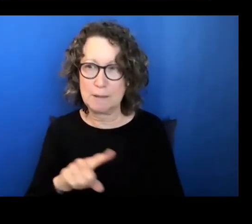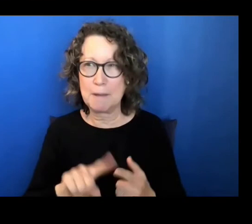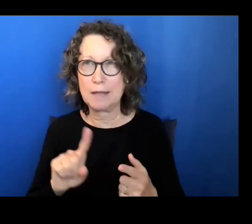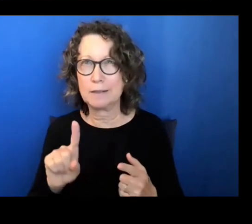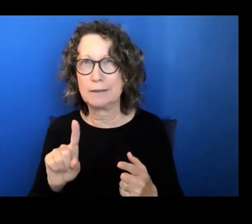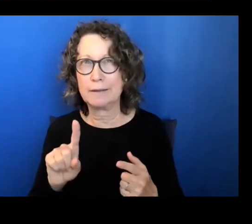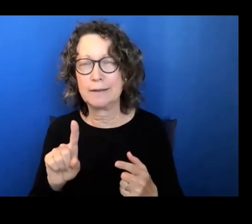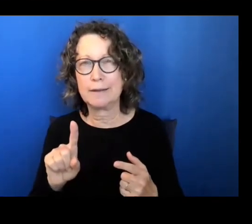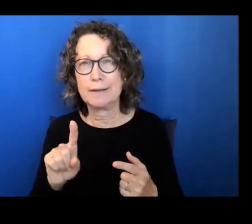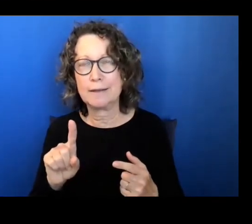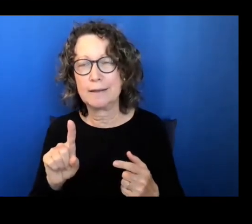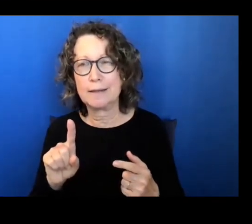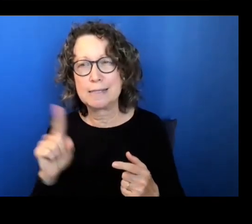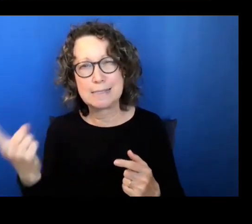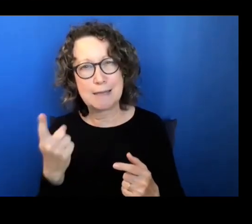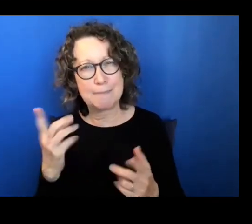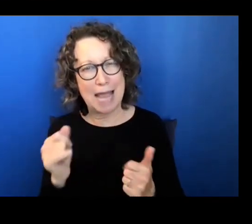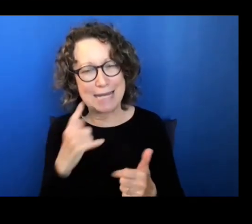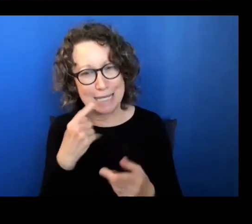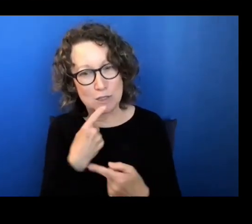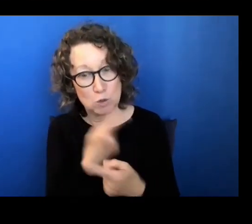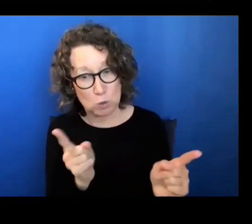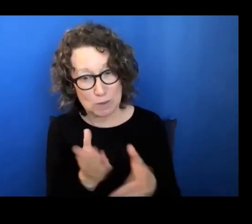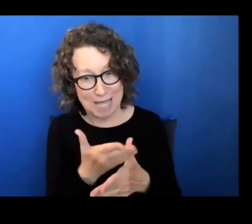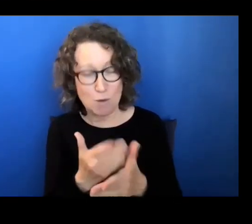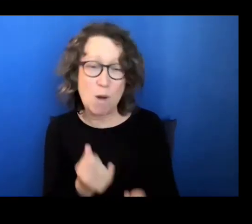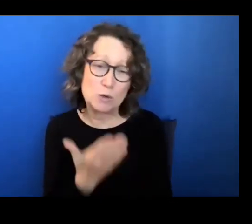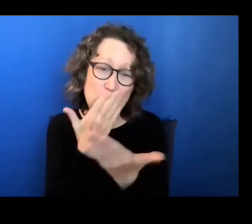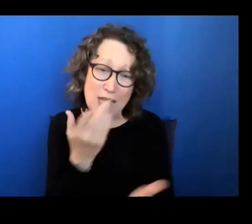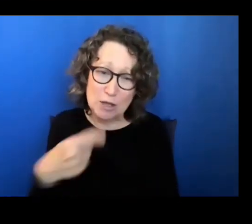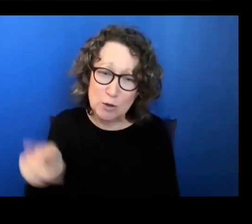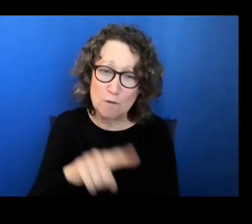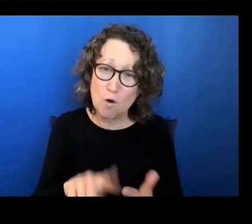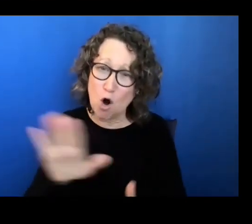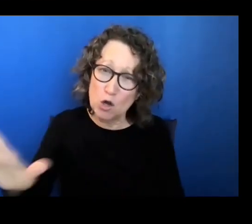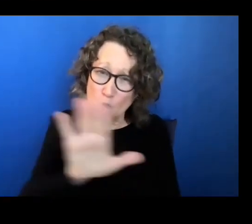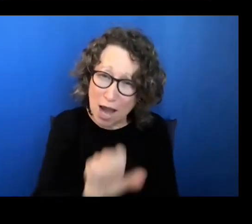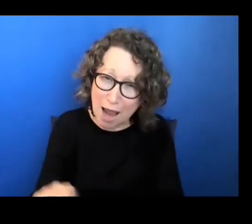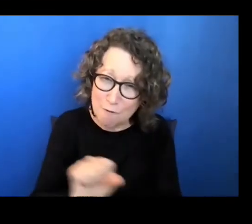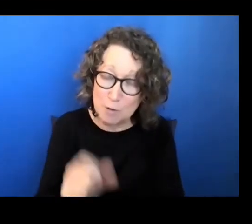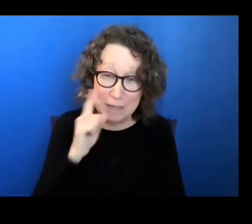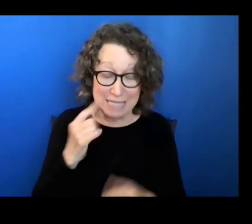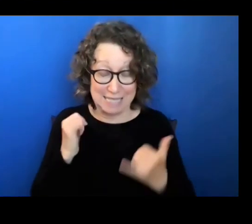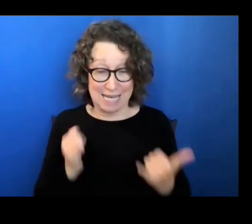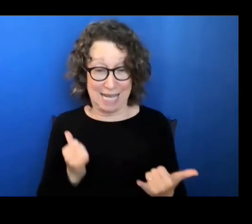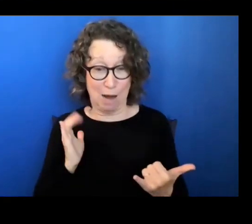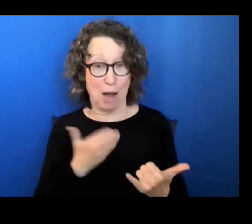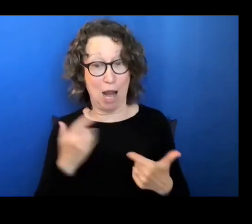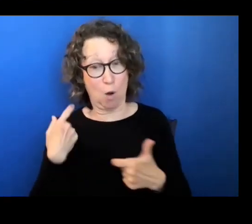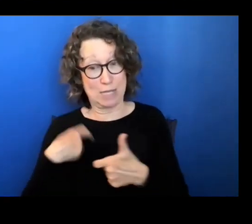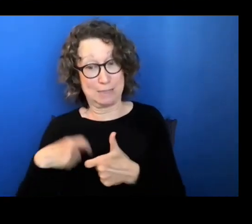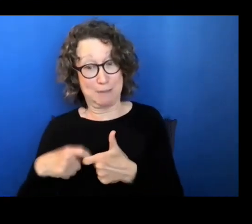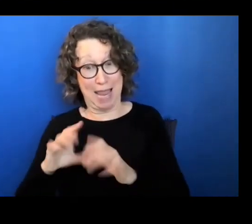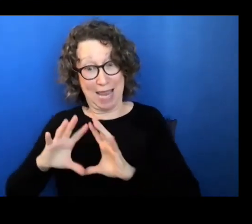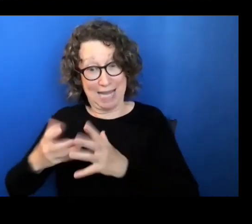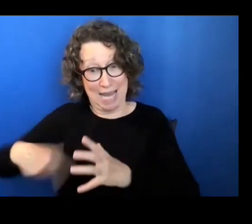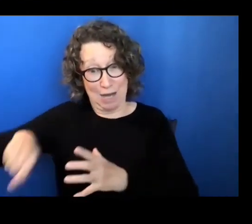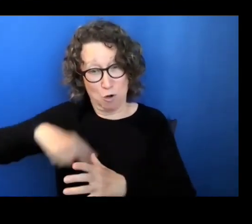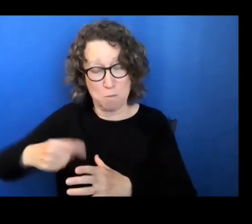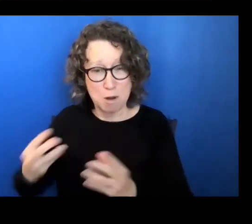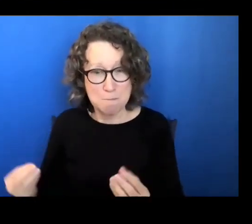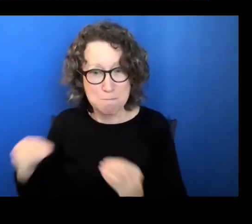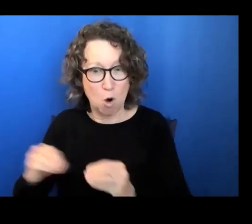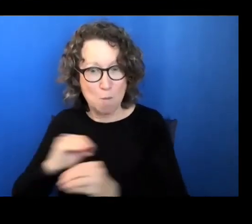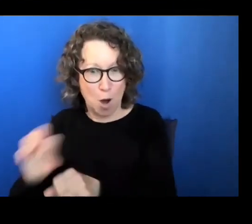just something that I need to tell you. We want to thank you for all your effort, because now our Hispanic audience is getting more and